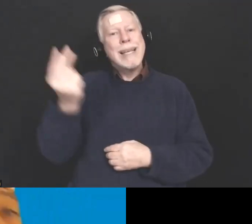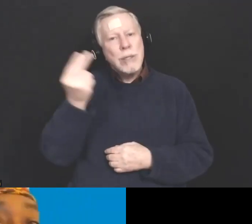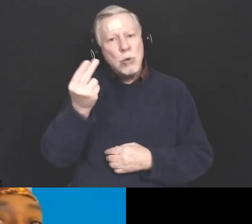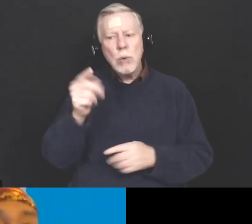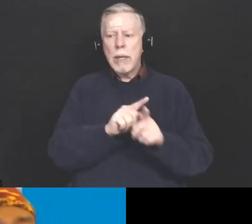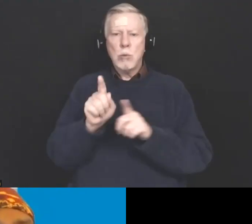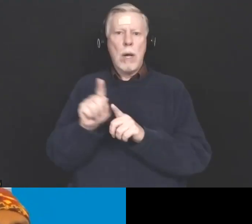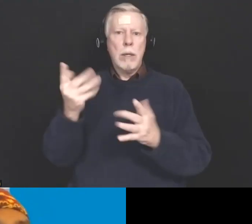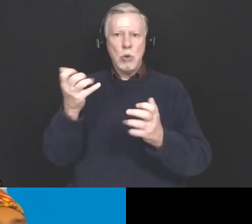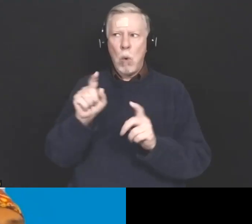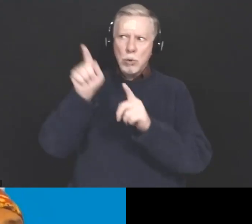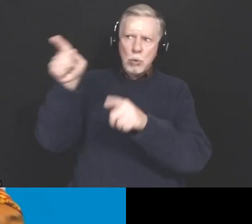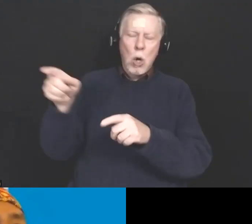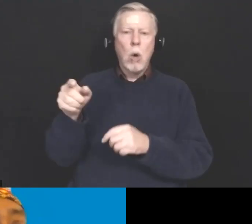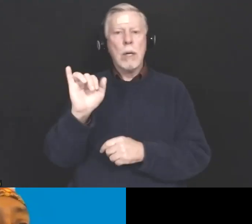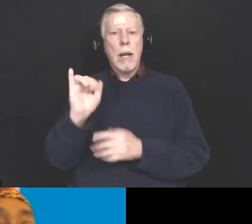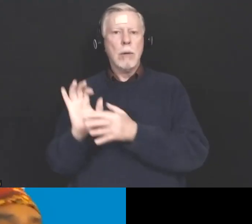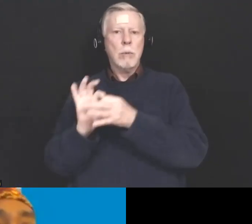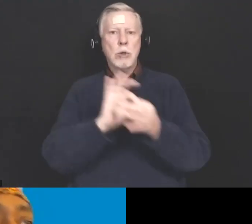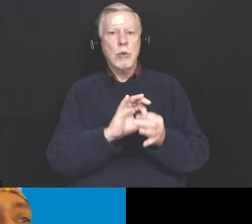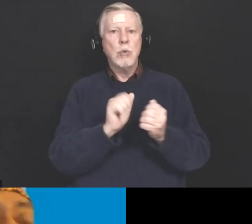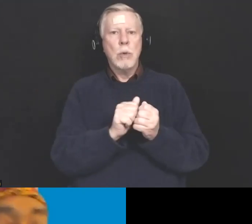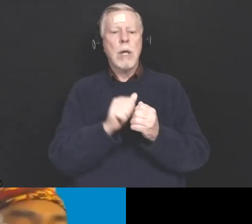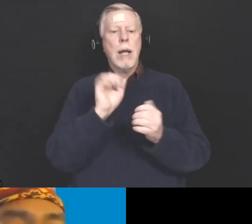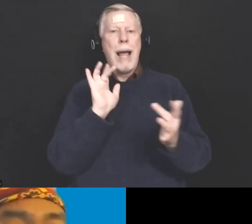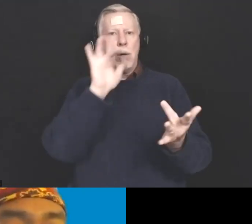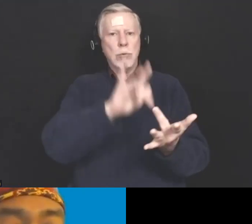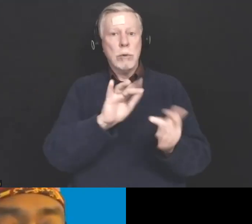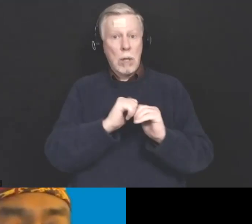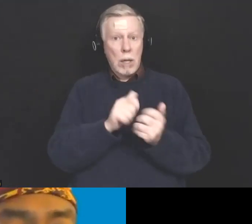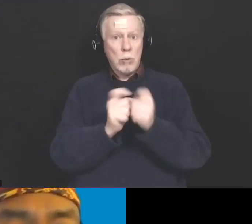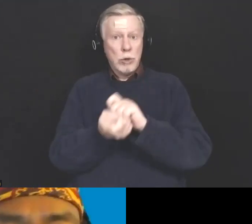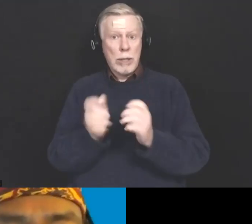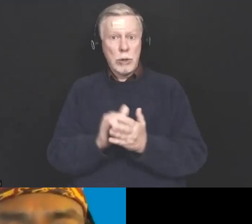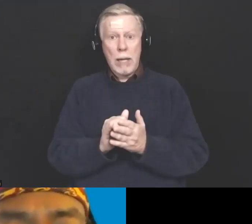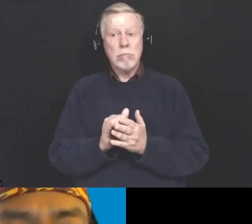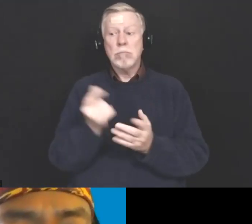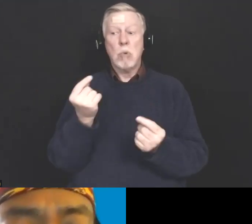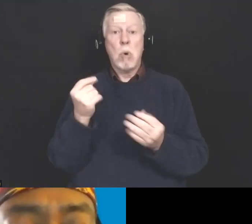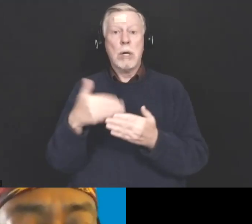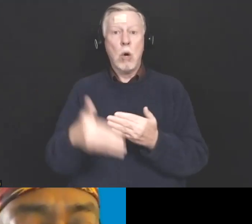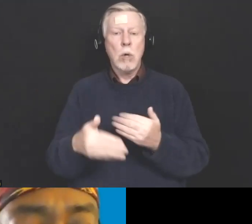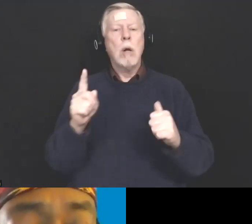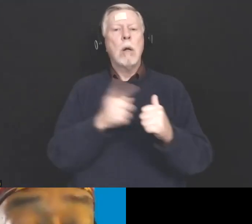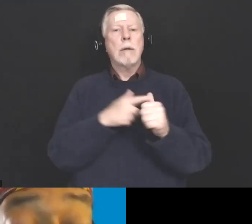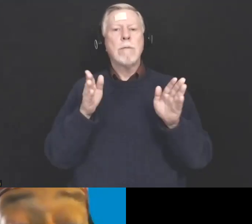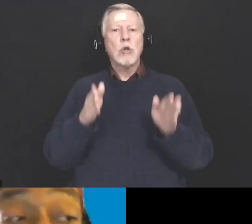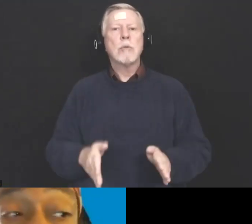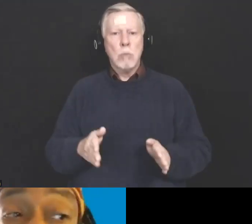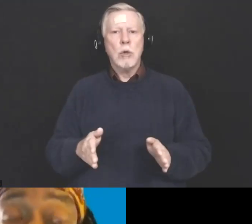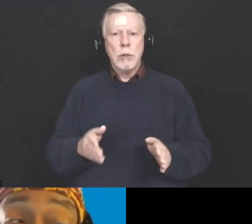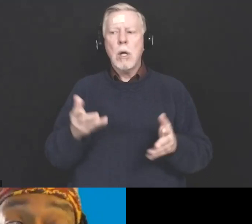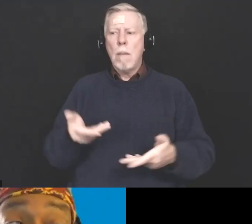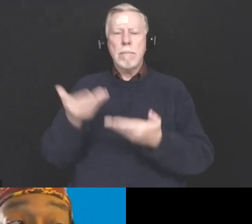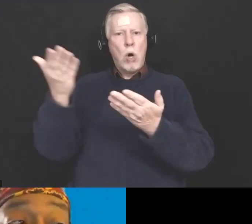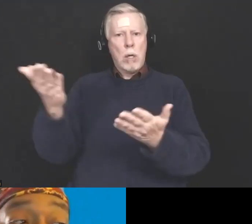did we do with regards to outreach? How can we change that? And where do we want to go? Because the first person brought up how outreach